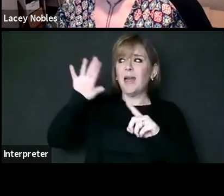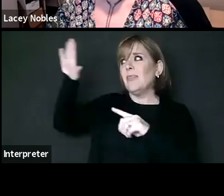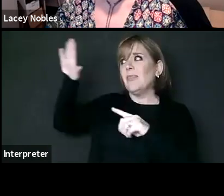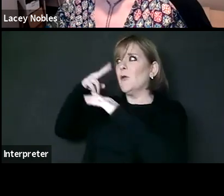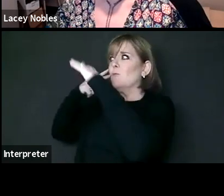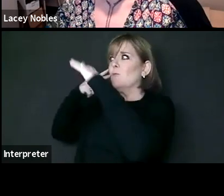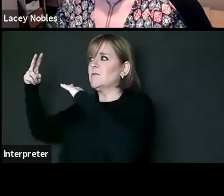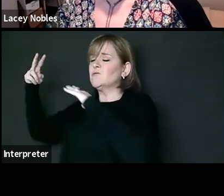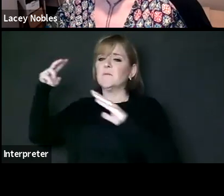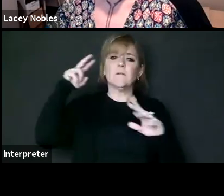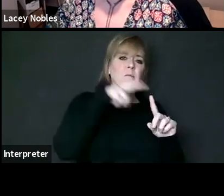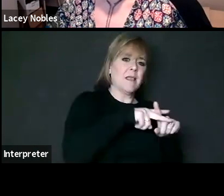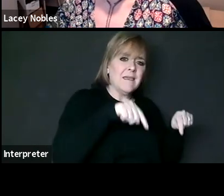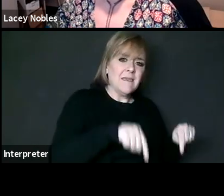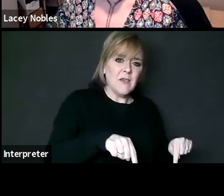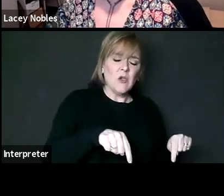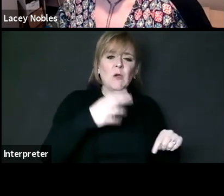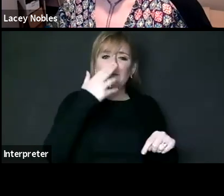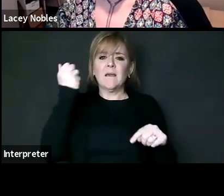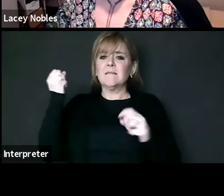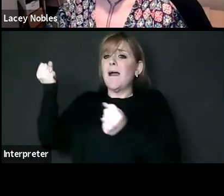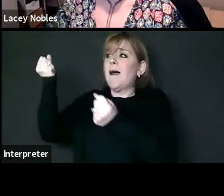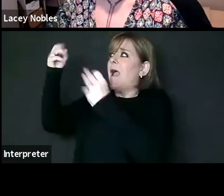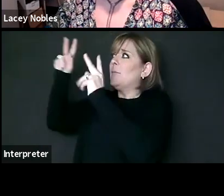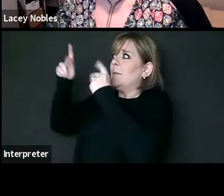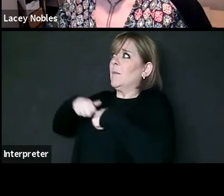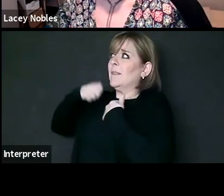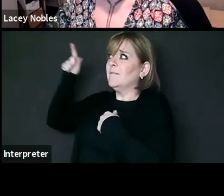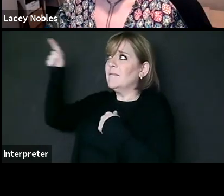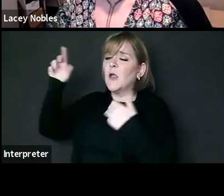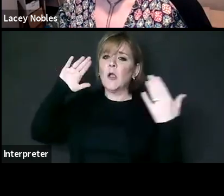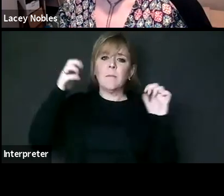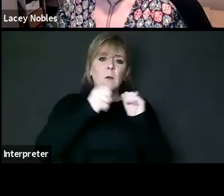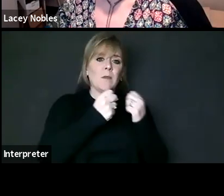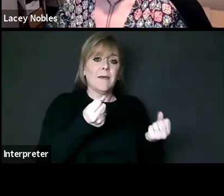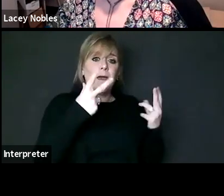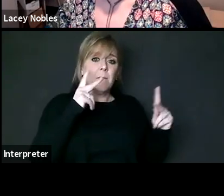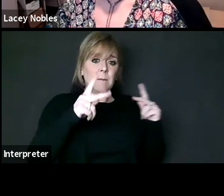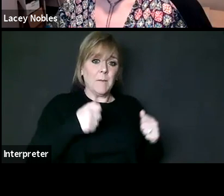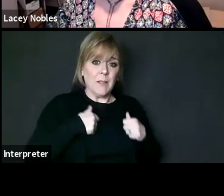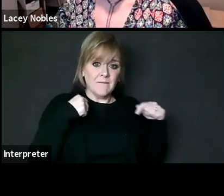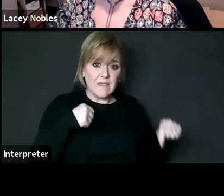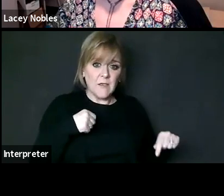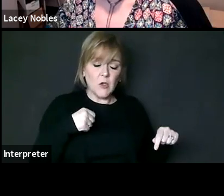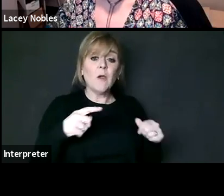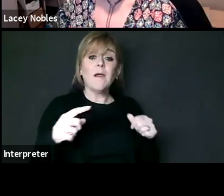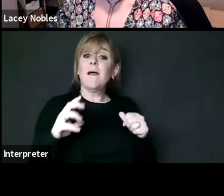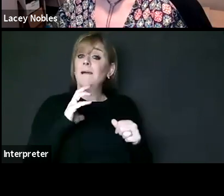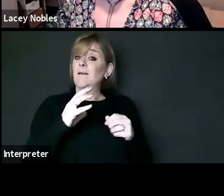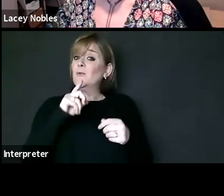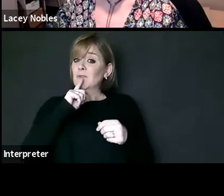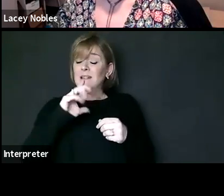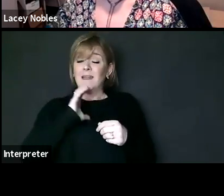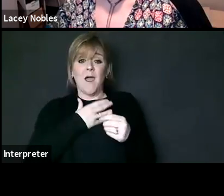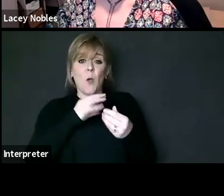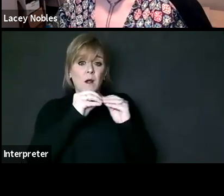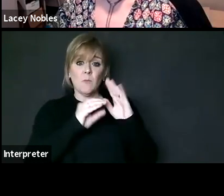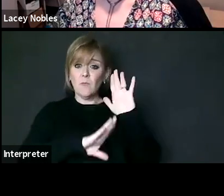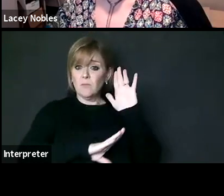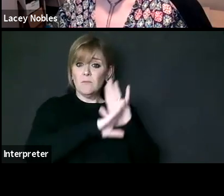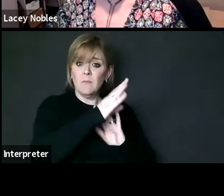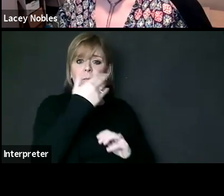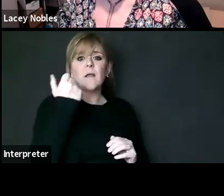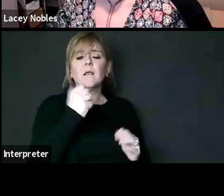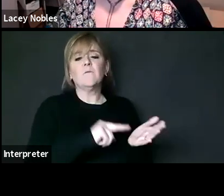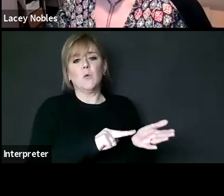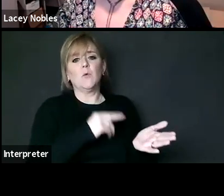it. Most of our cases, at least initially, were associated with a nursing home here. And we've